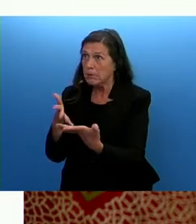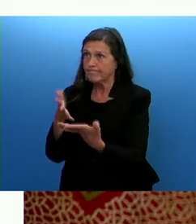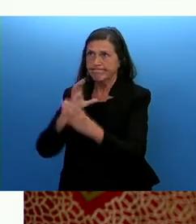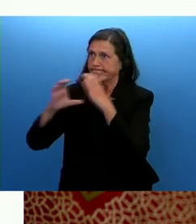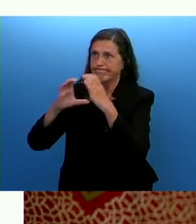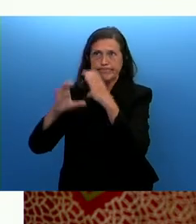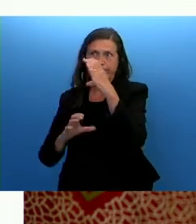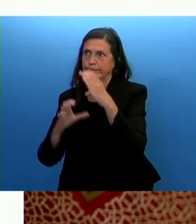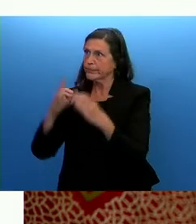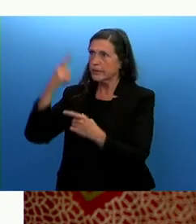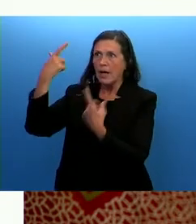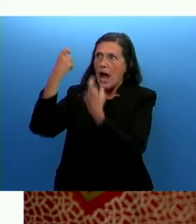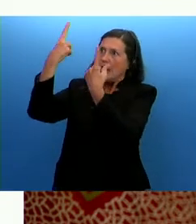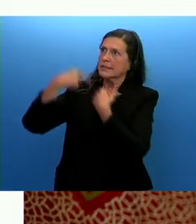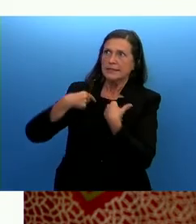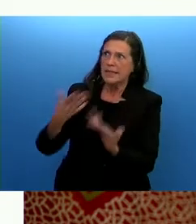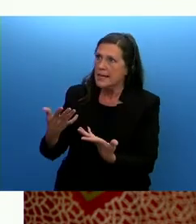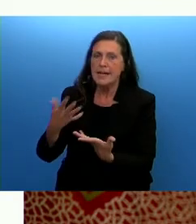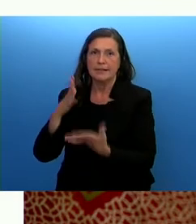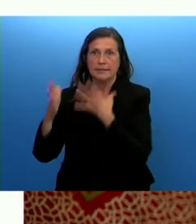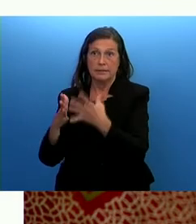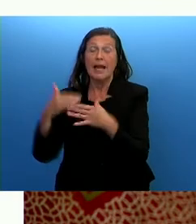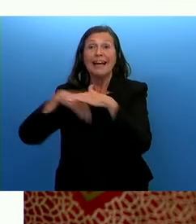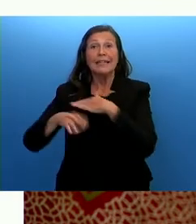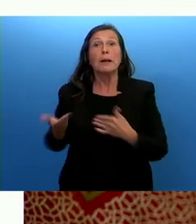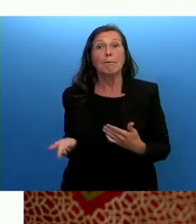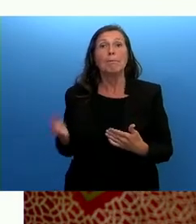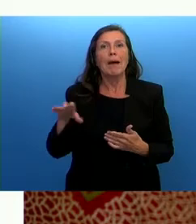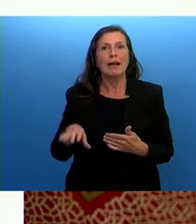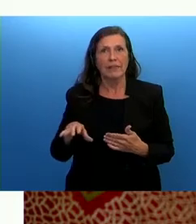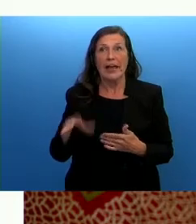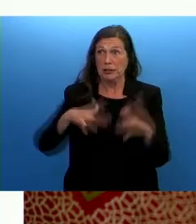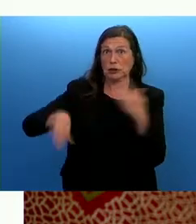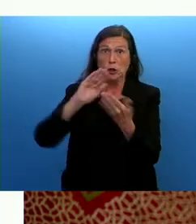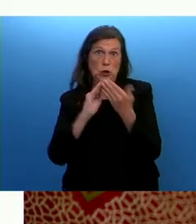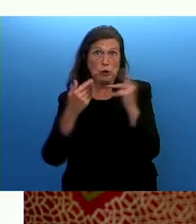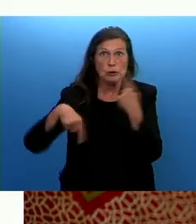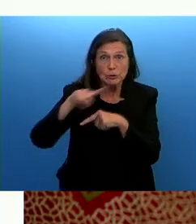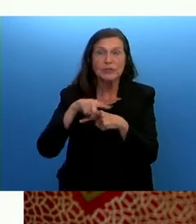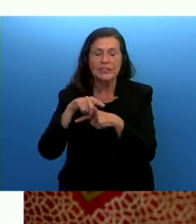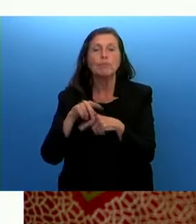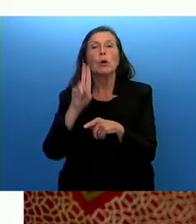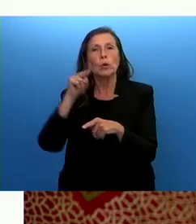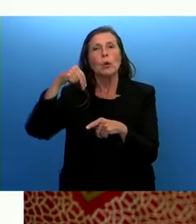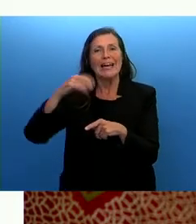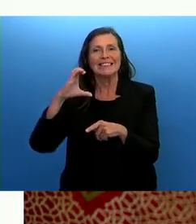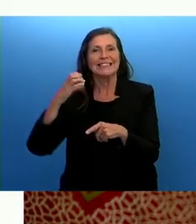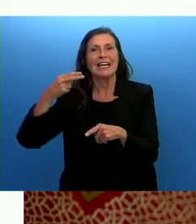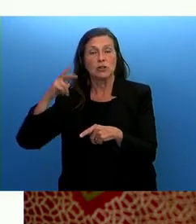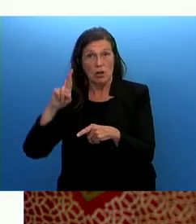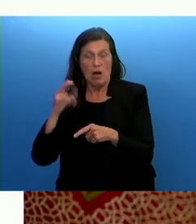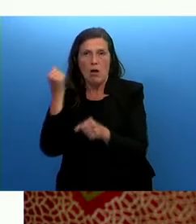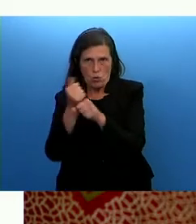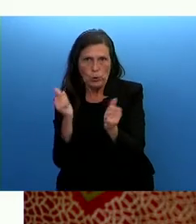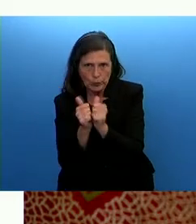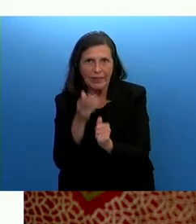still isolated from the host community in Bangladesh. UNHCR is working with him to connect him with the national